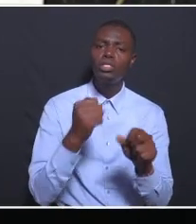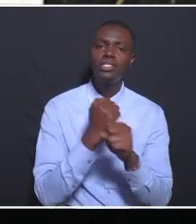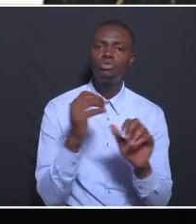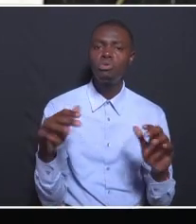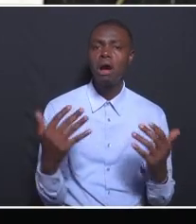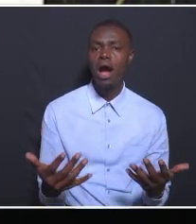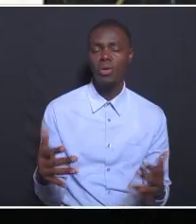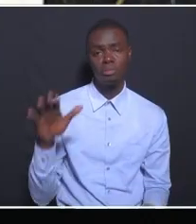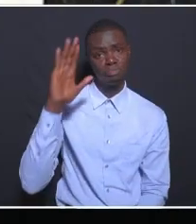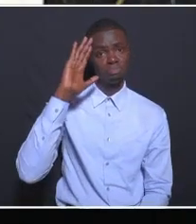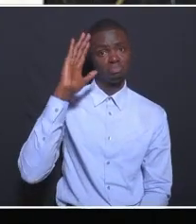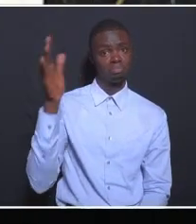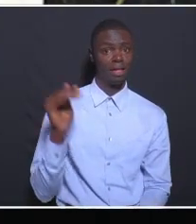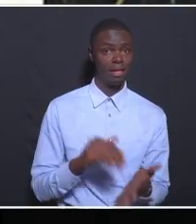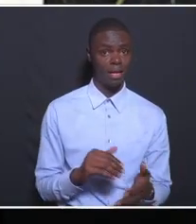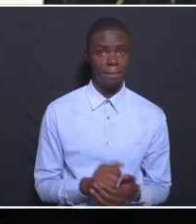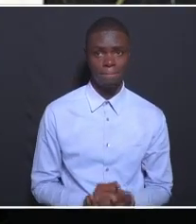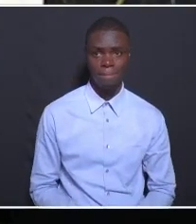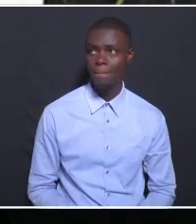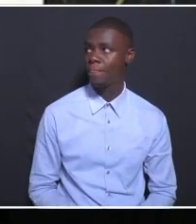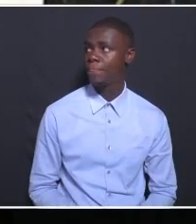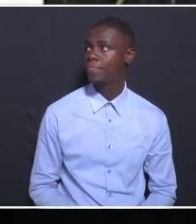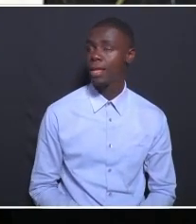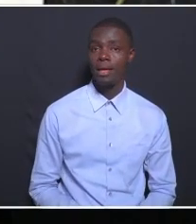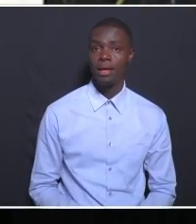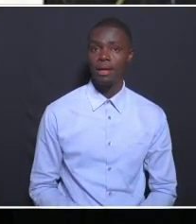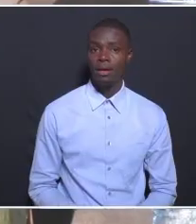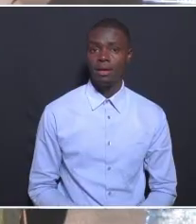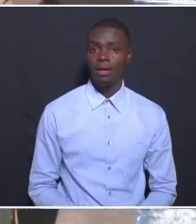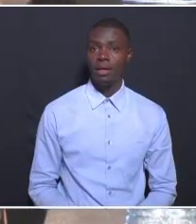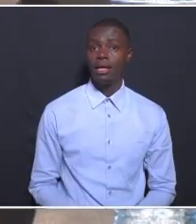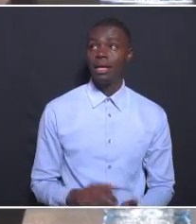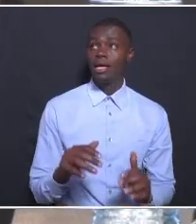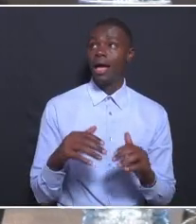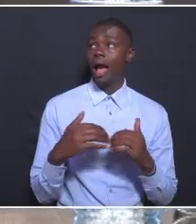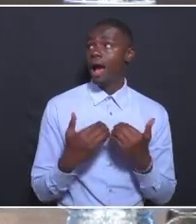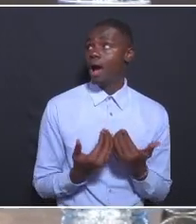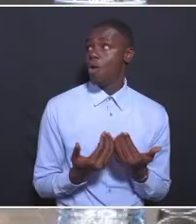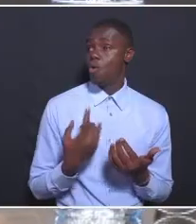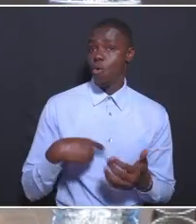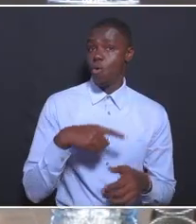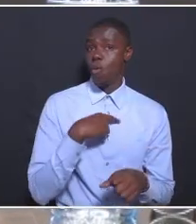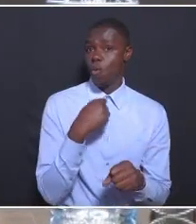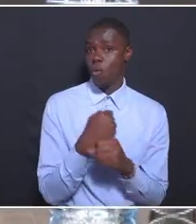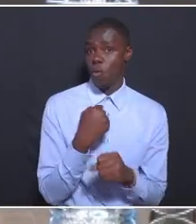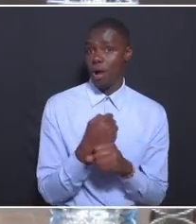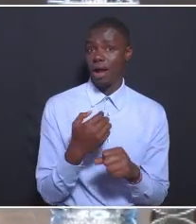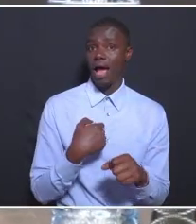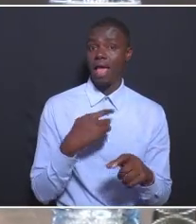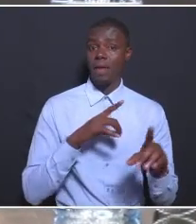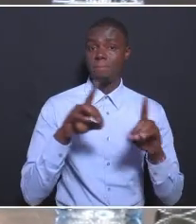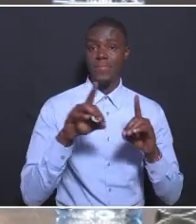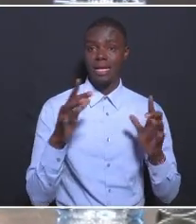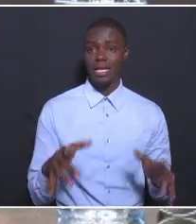Hello? Okay. So the thing about how we work, since I'm the director and I'm also the